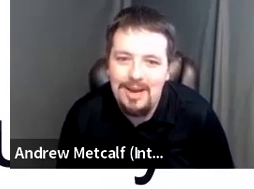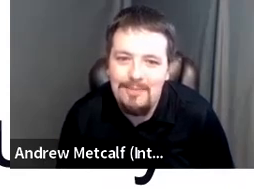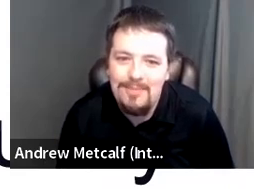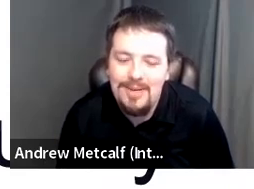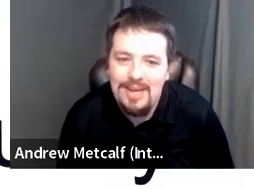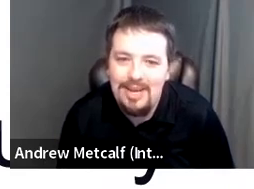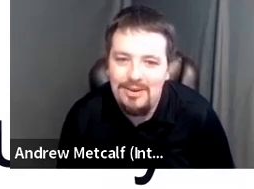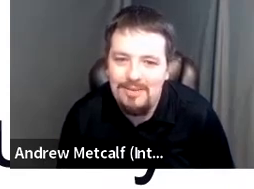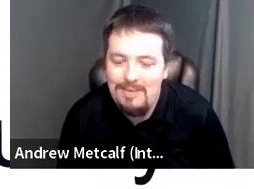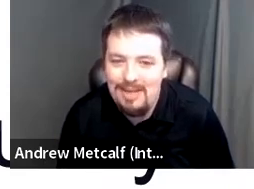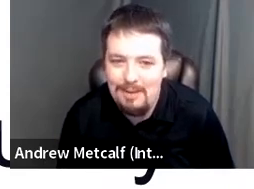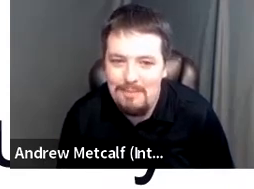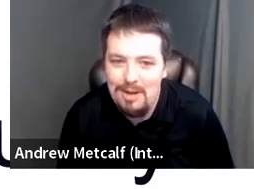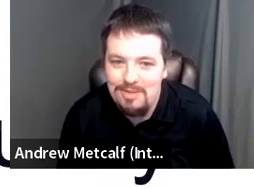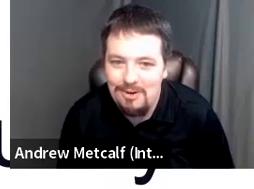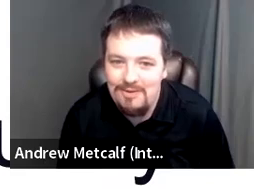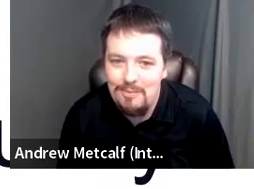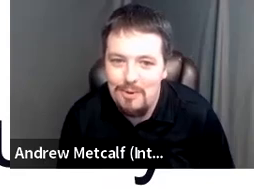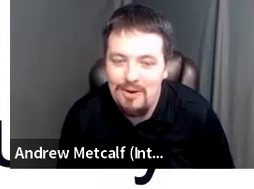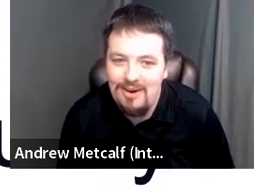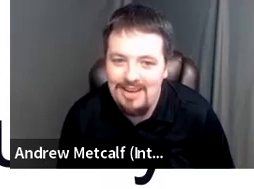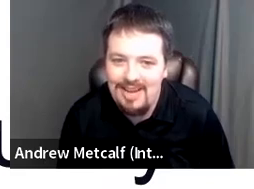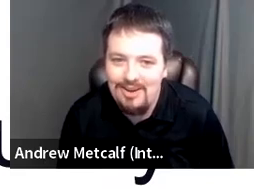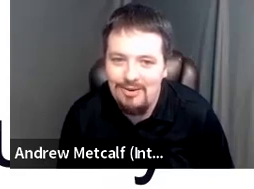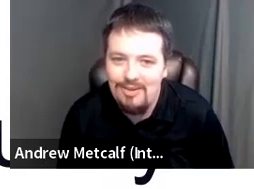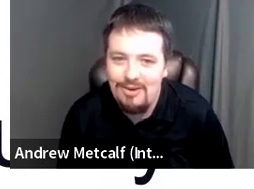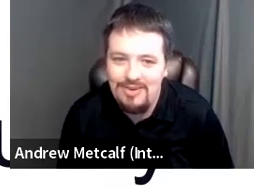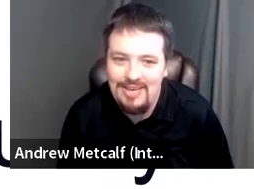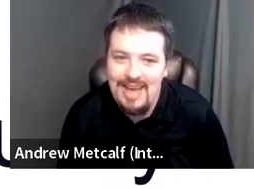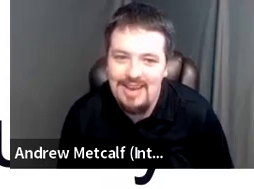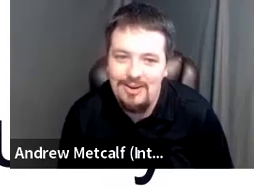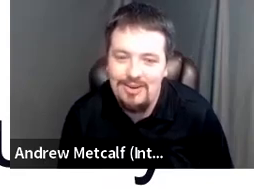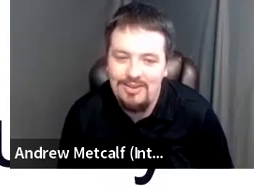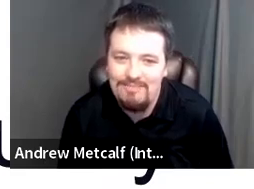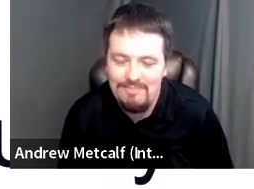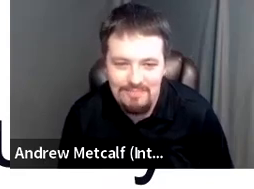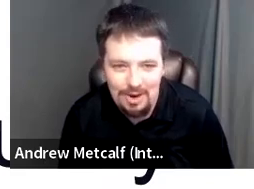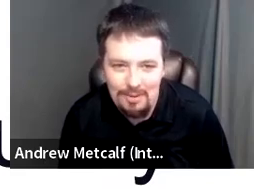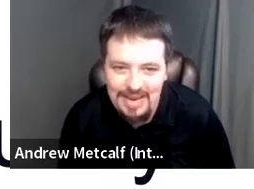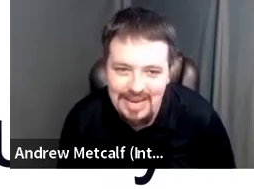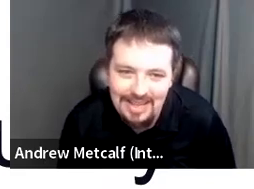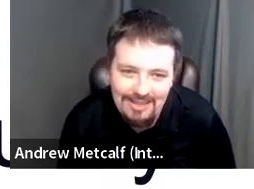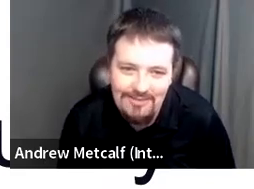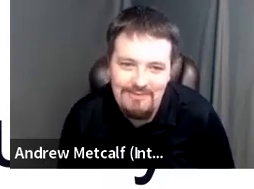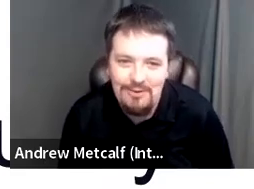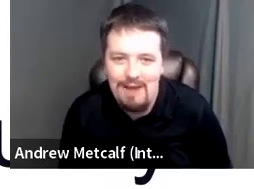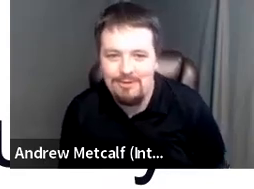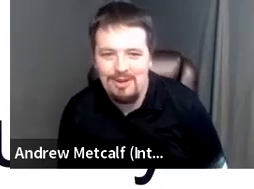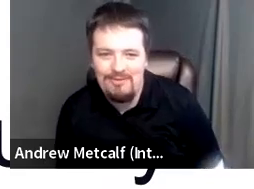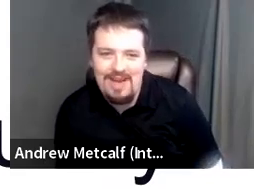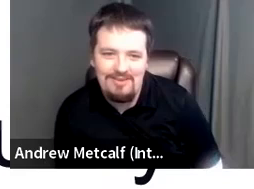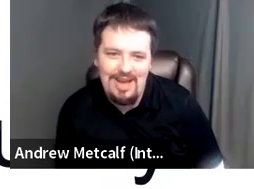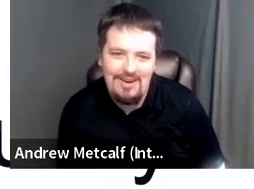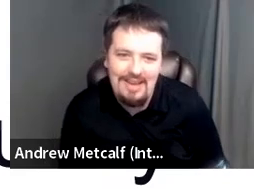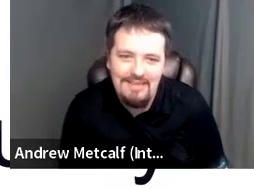time, it took maybe like a month or even more to get across the ocean. Today, you can just go immediately. That travels